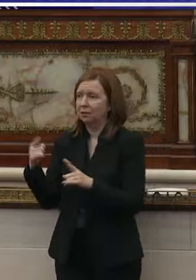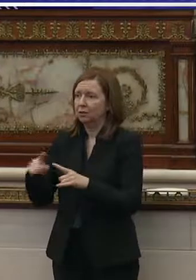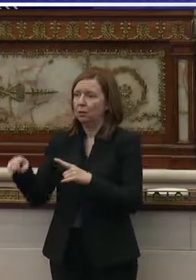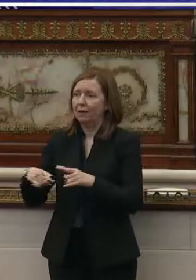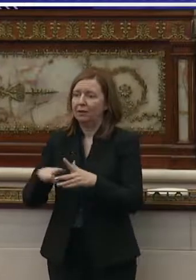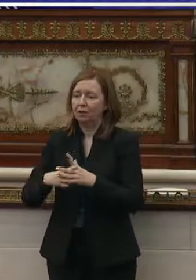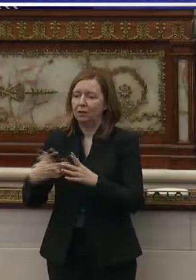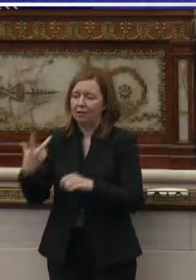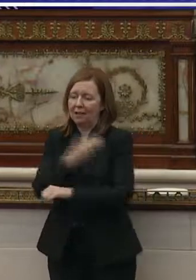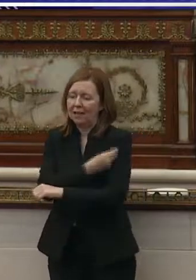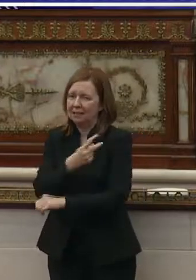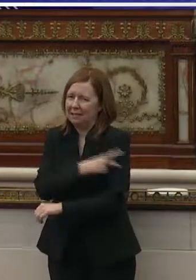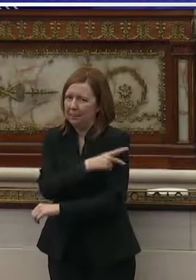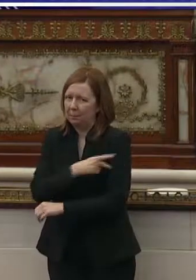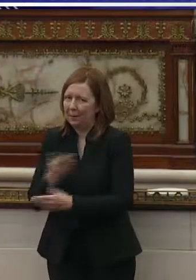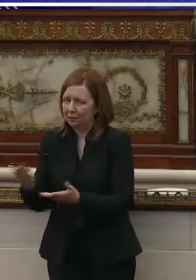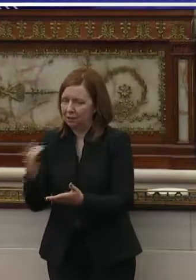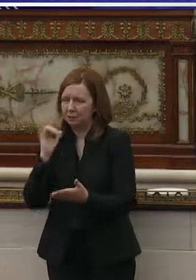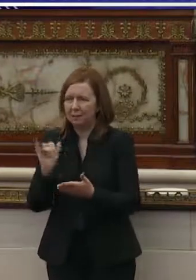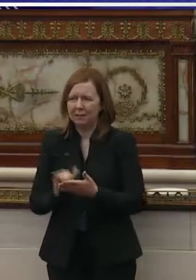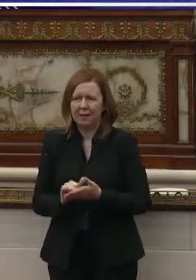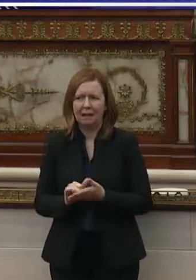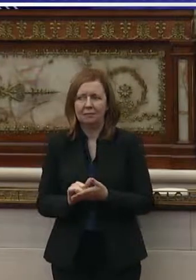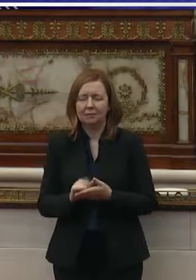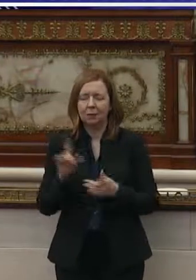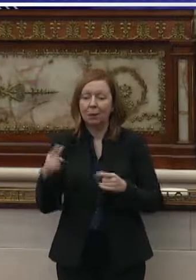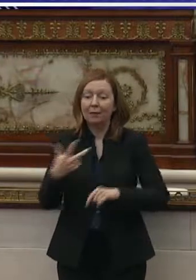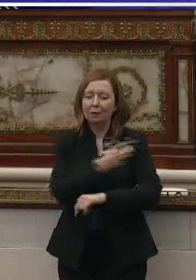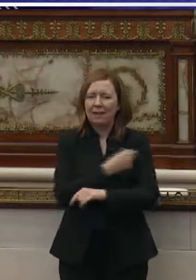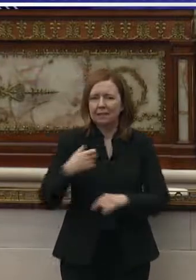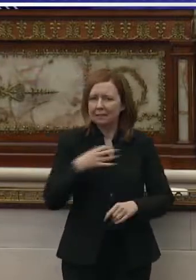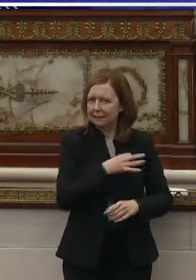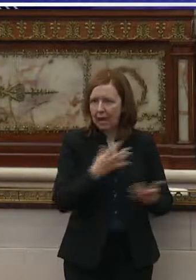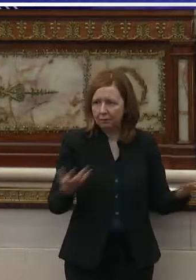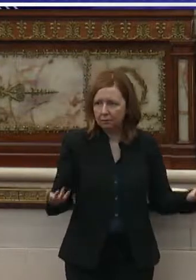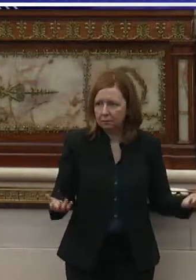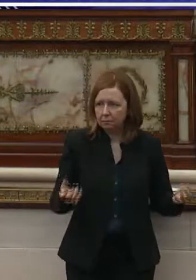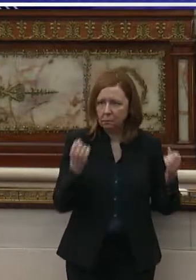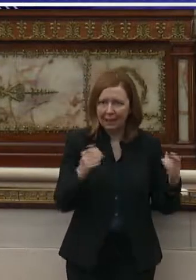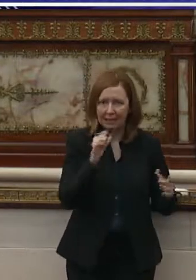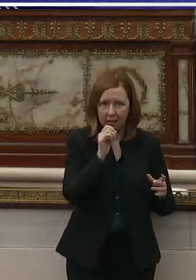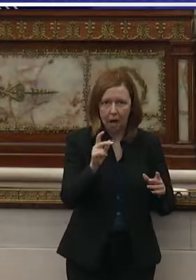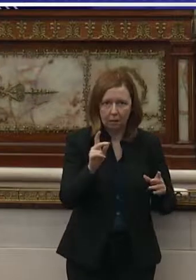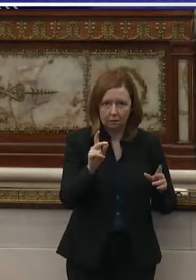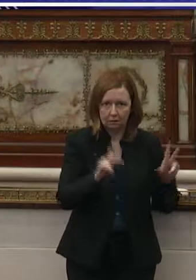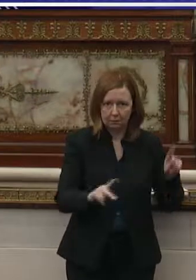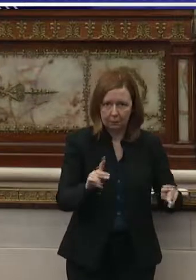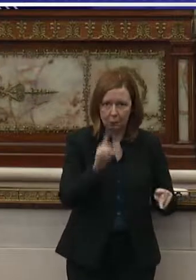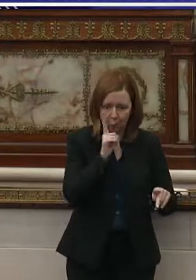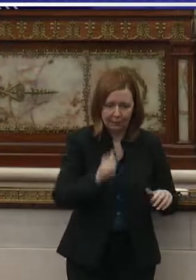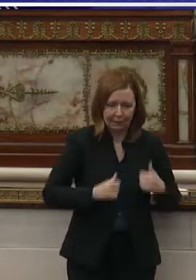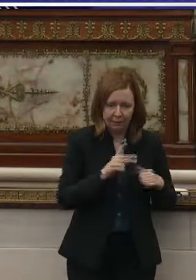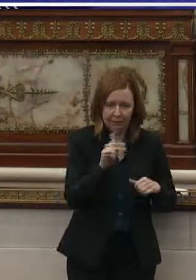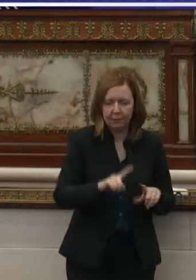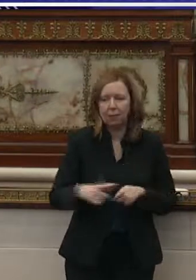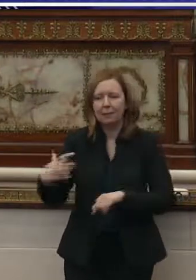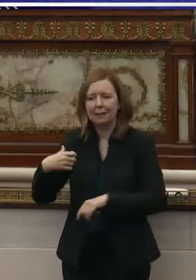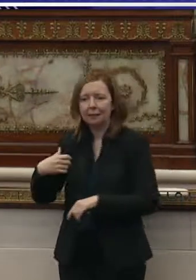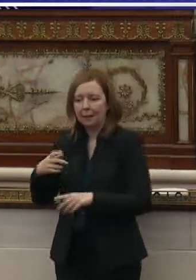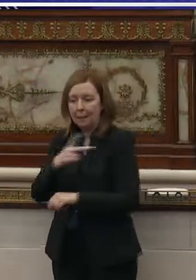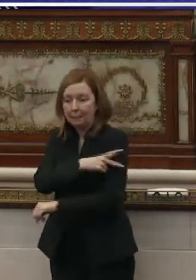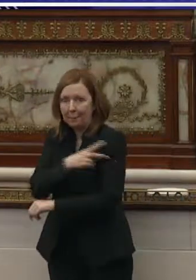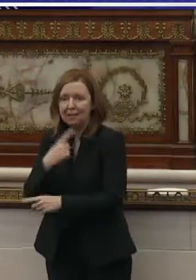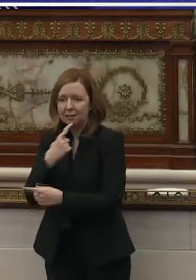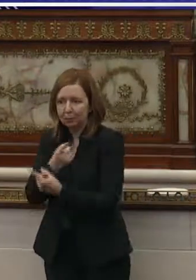vaccinating patients, because that was when they're vaccinating staff, they're vaccinating many non-Philadelphia residents. When they went to patients, they were told